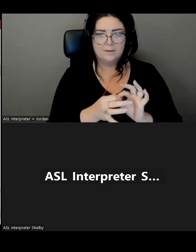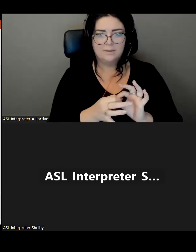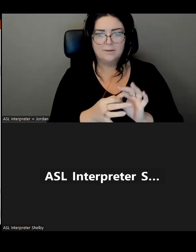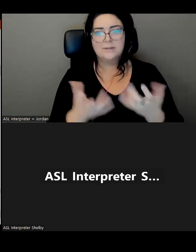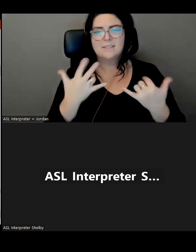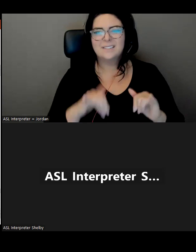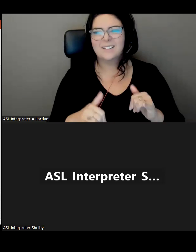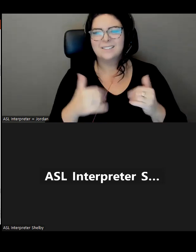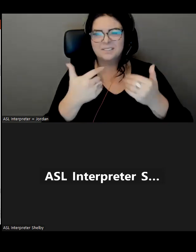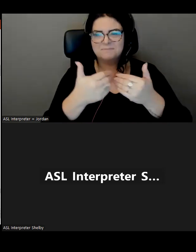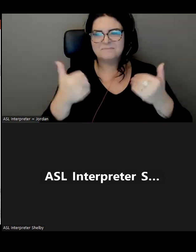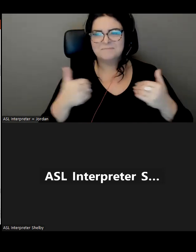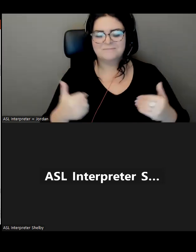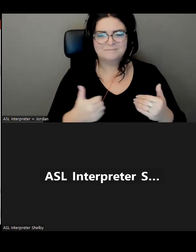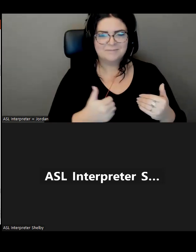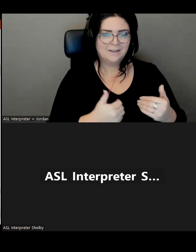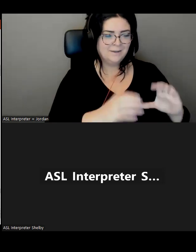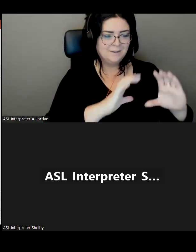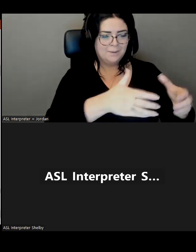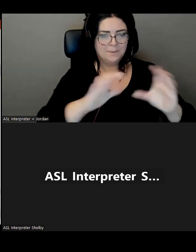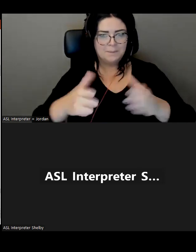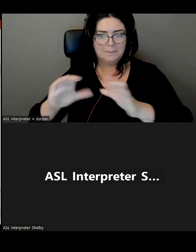do like the individual